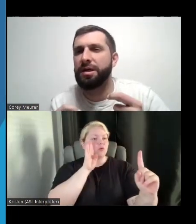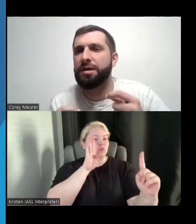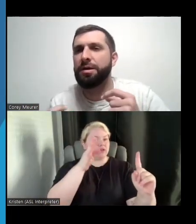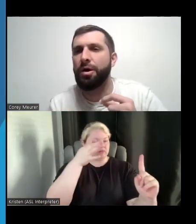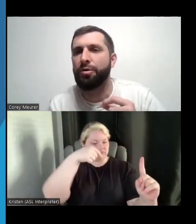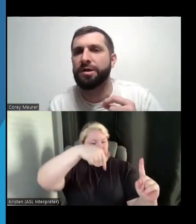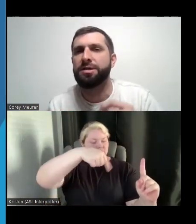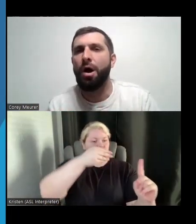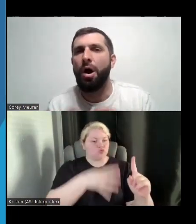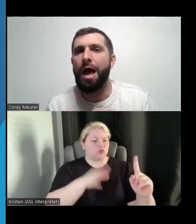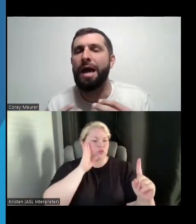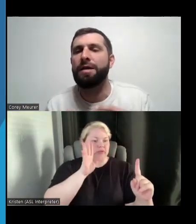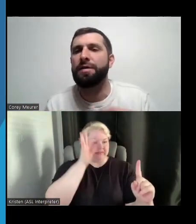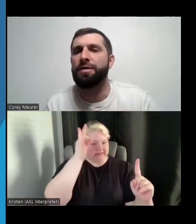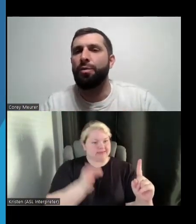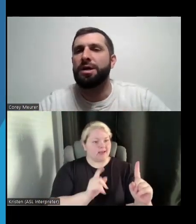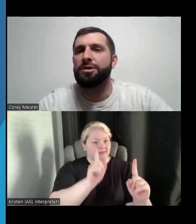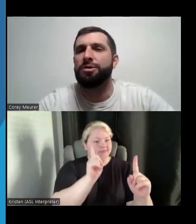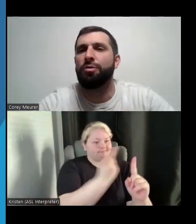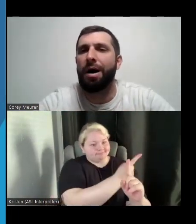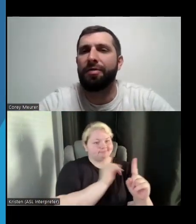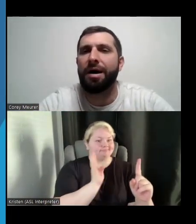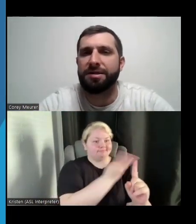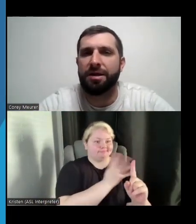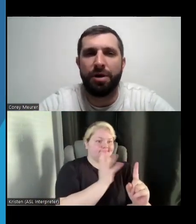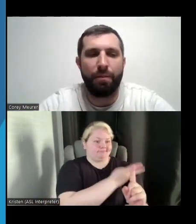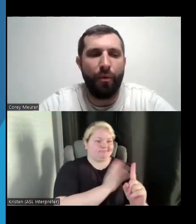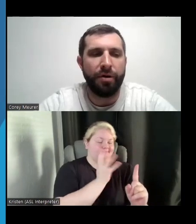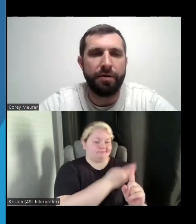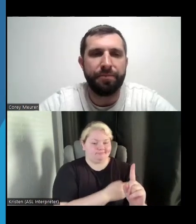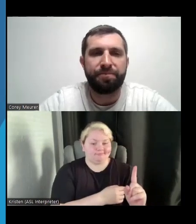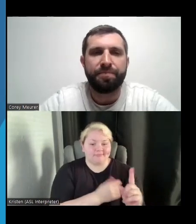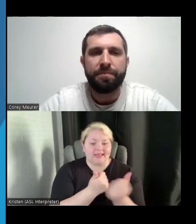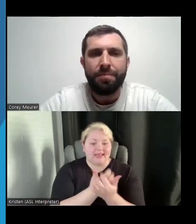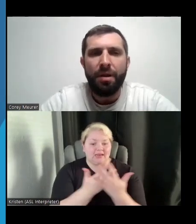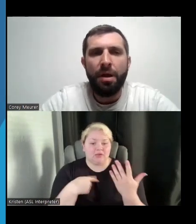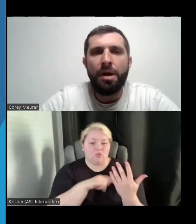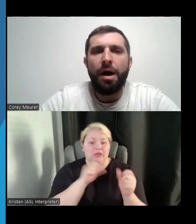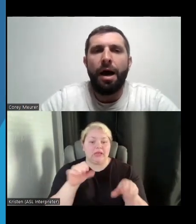heard, seen, noticed. Anything that we can do about that is going to be important.